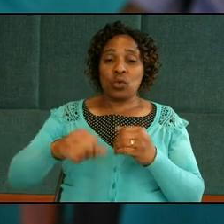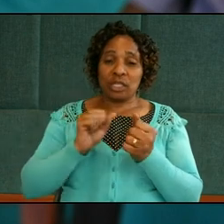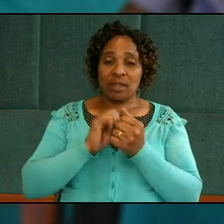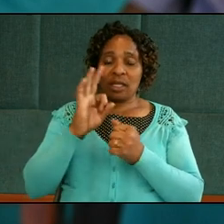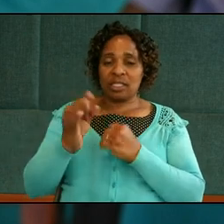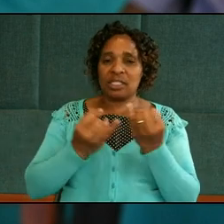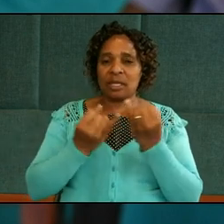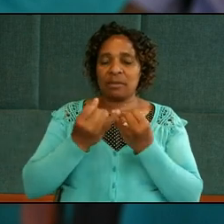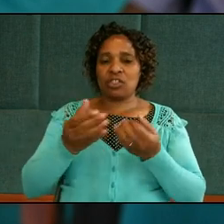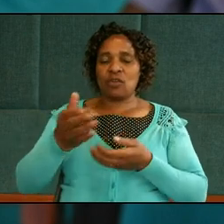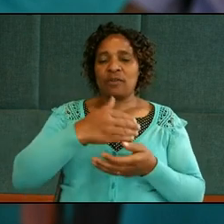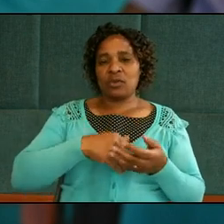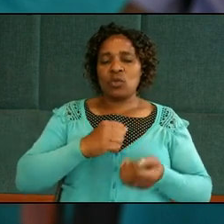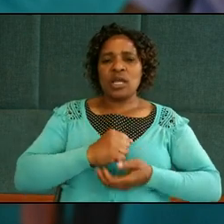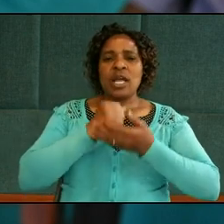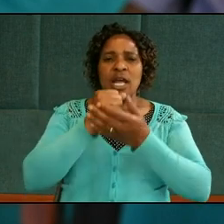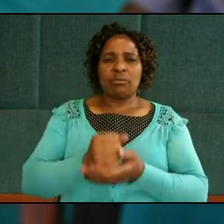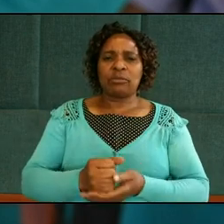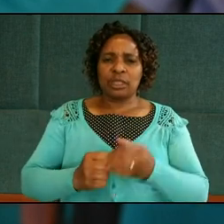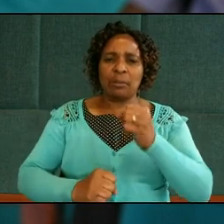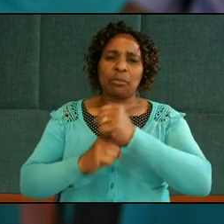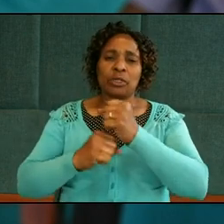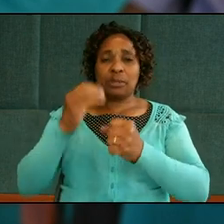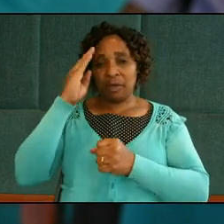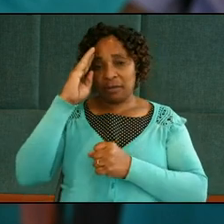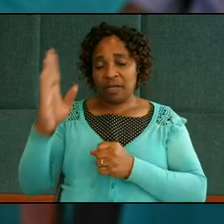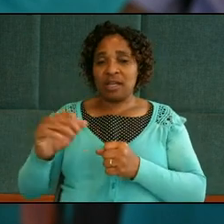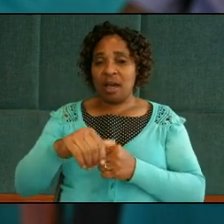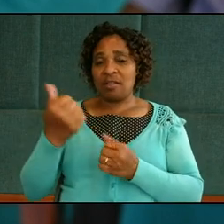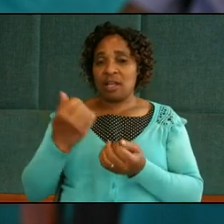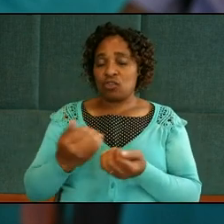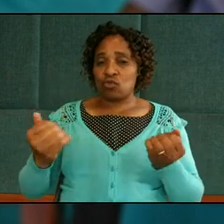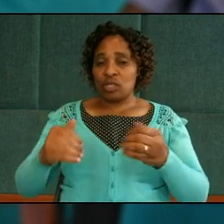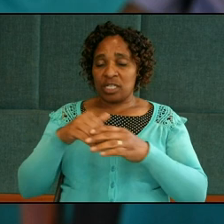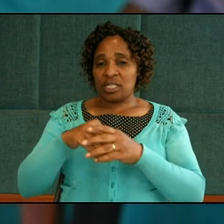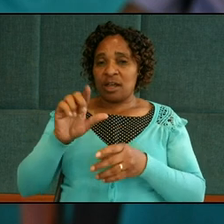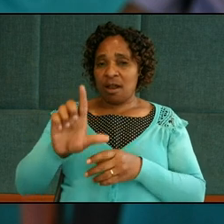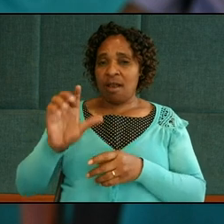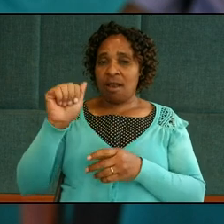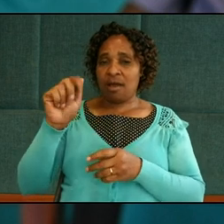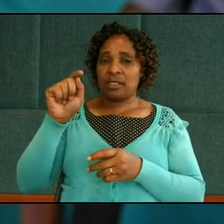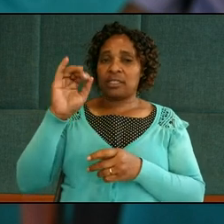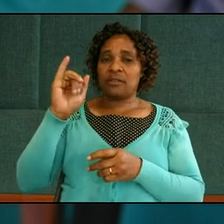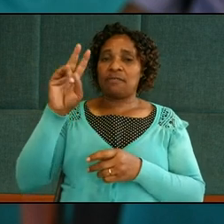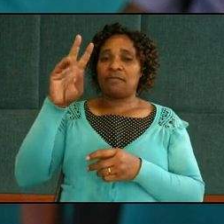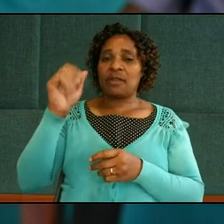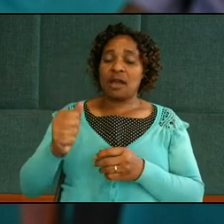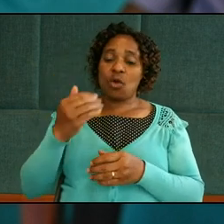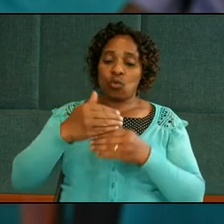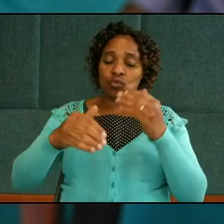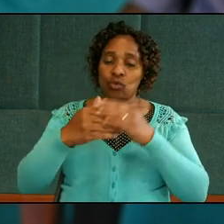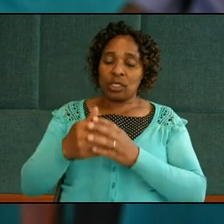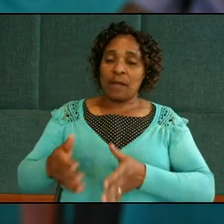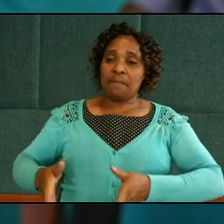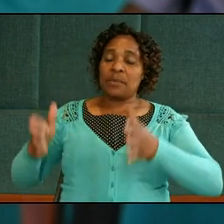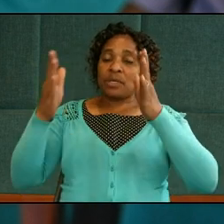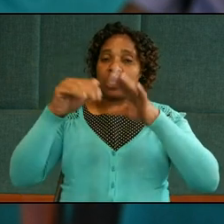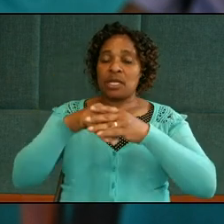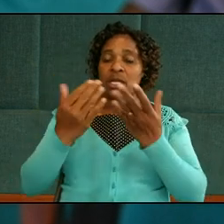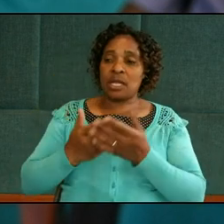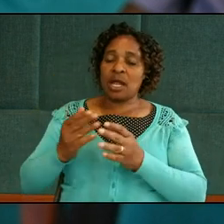13th Sabbath offering will help support Pathfinders and other children in Latvia. The offering will help construct a building in Latvia's